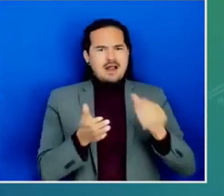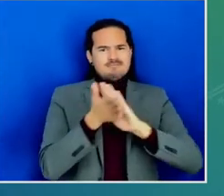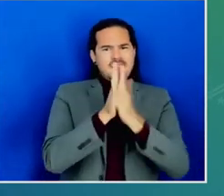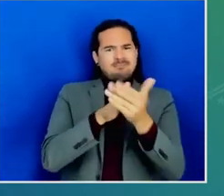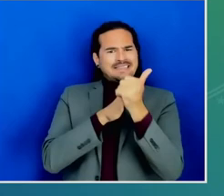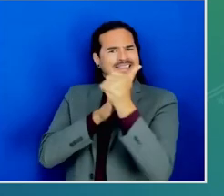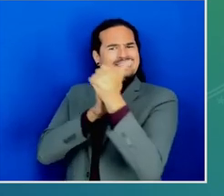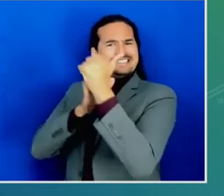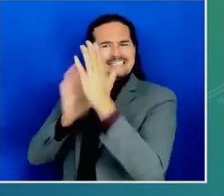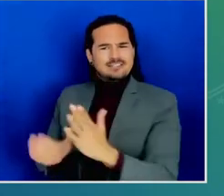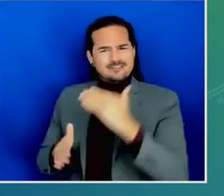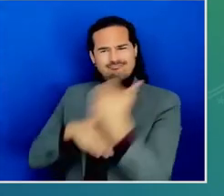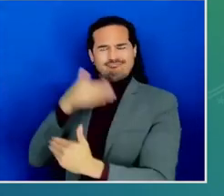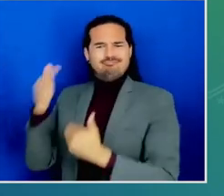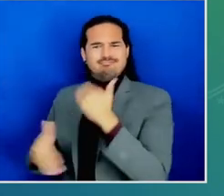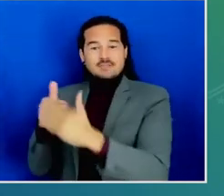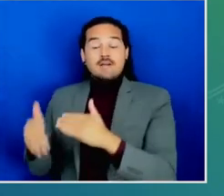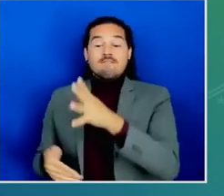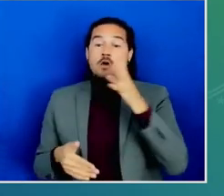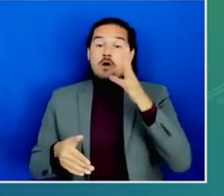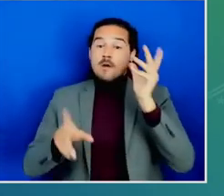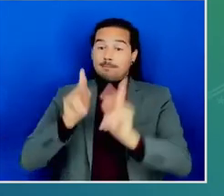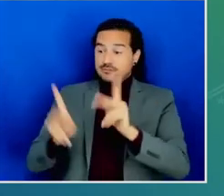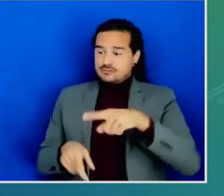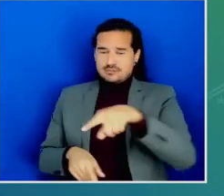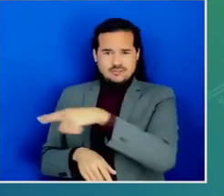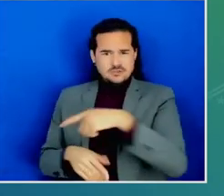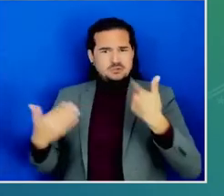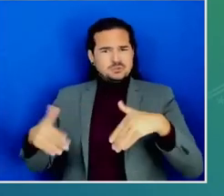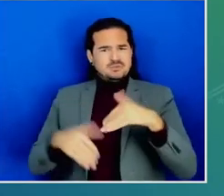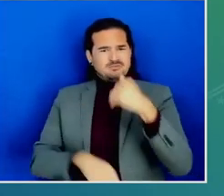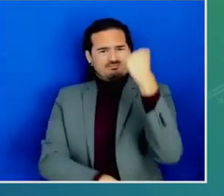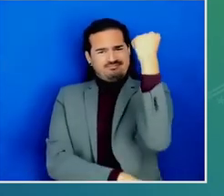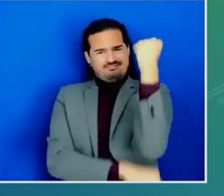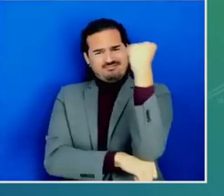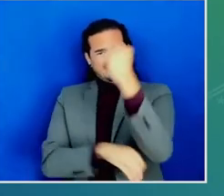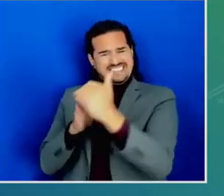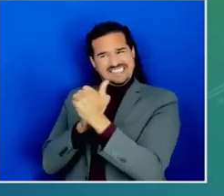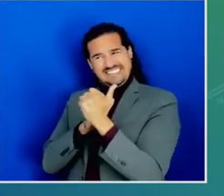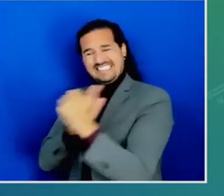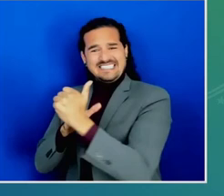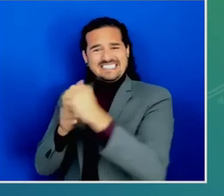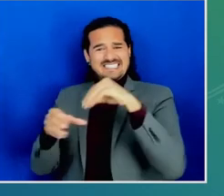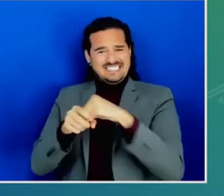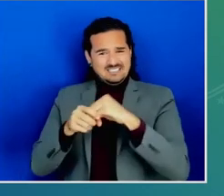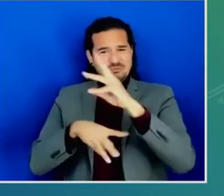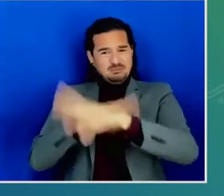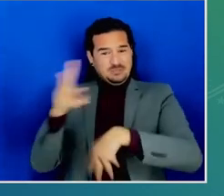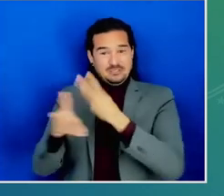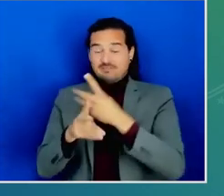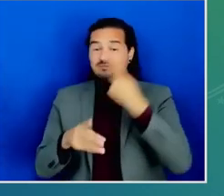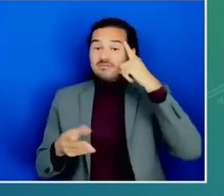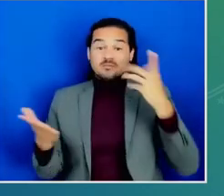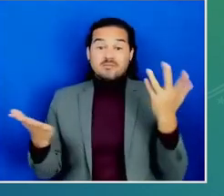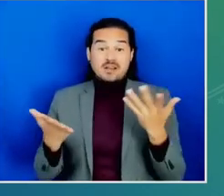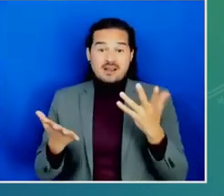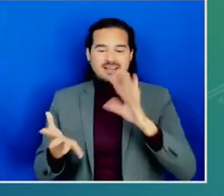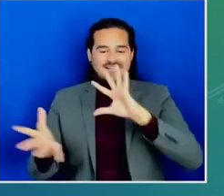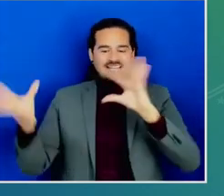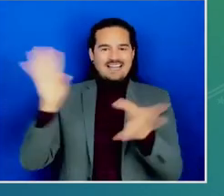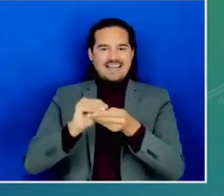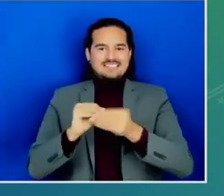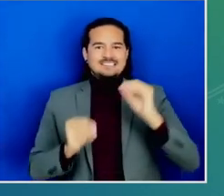see farmers making agriculture first in the world to achieve net zero emissions and gaining new sources of income in the process on the